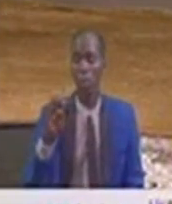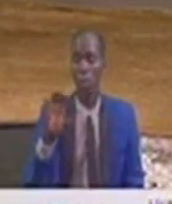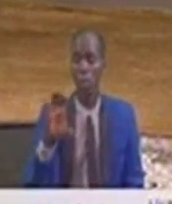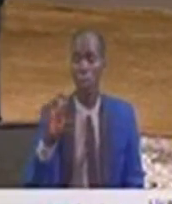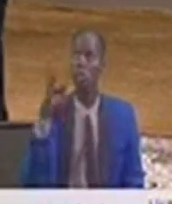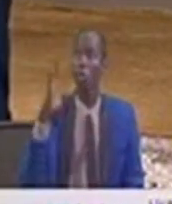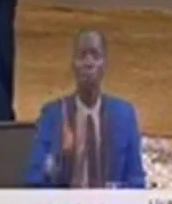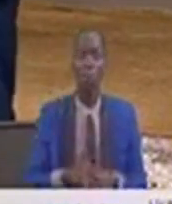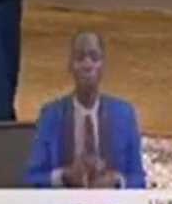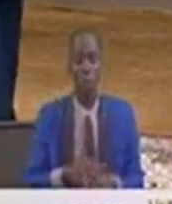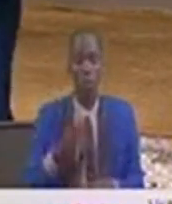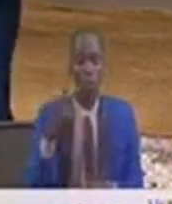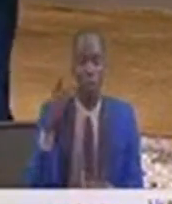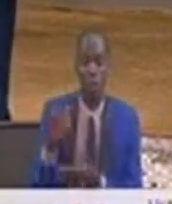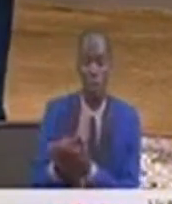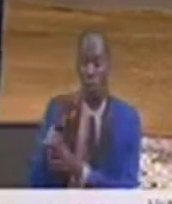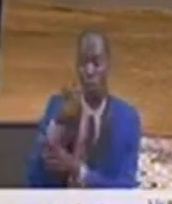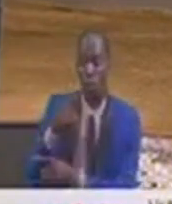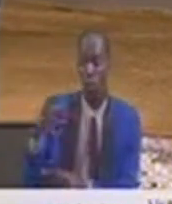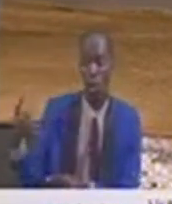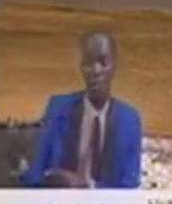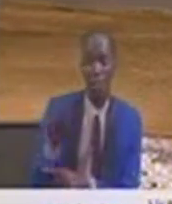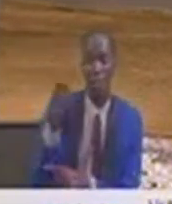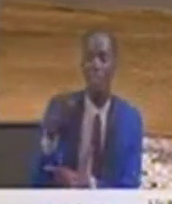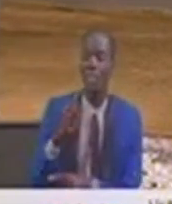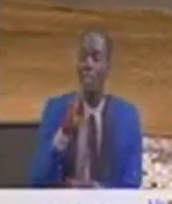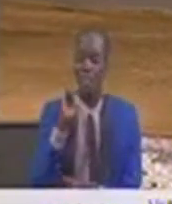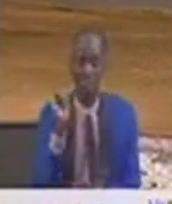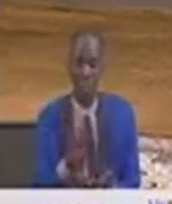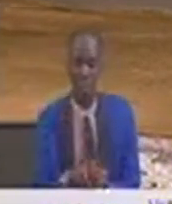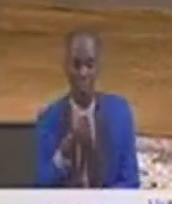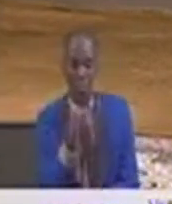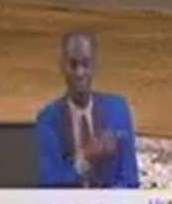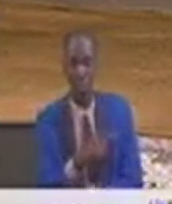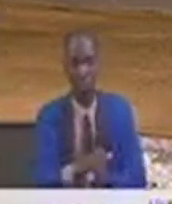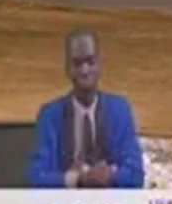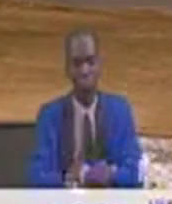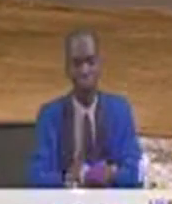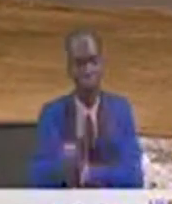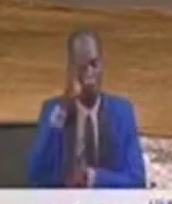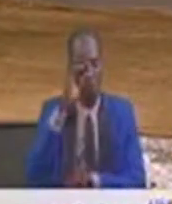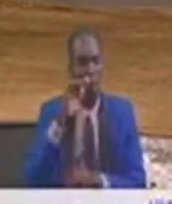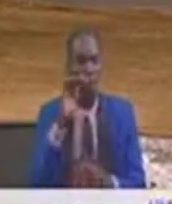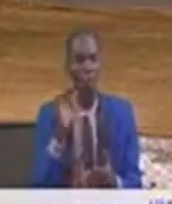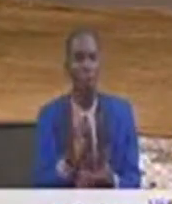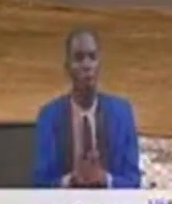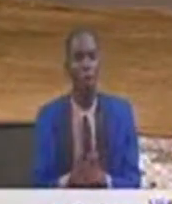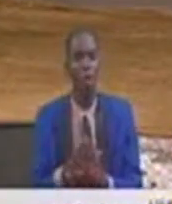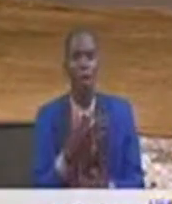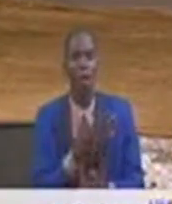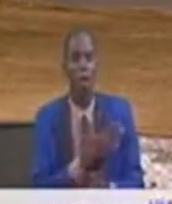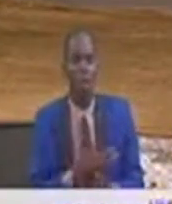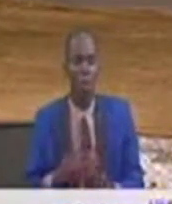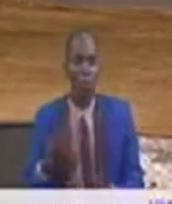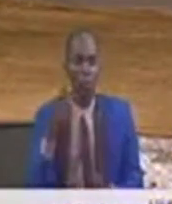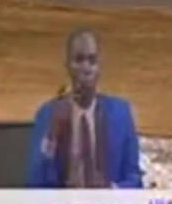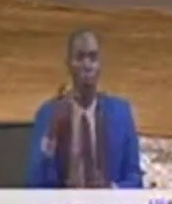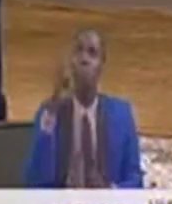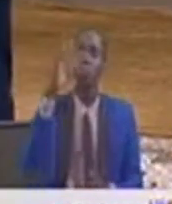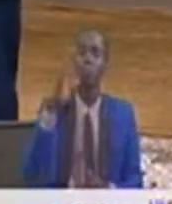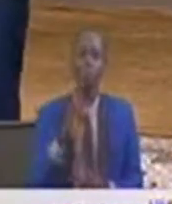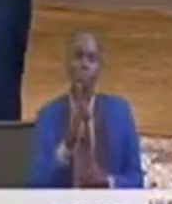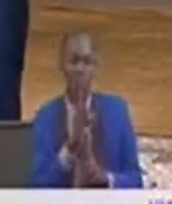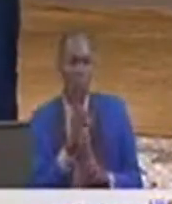a man's wife. Look at verse 6. In verse 6, it says, and God said unto